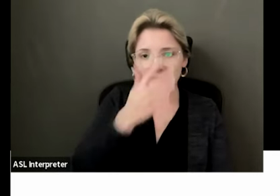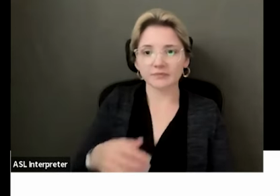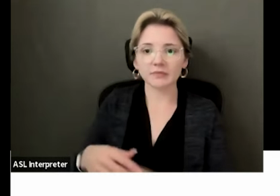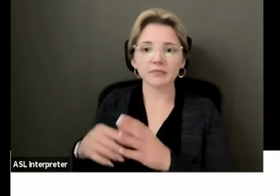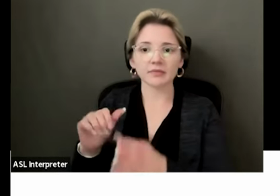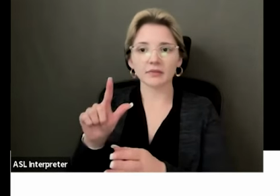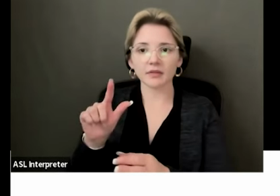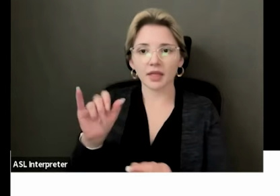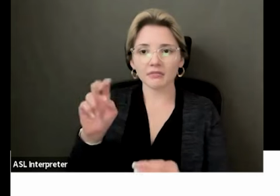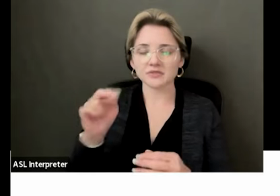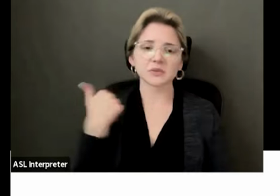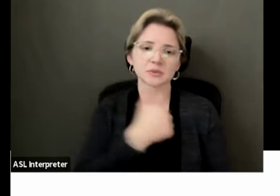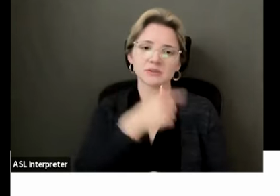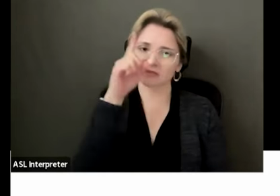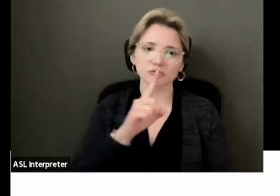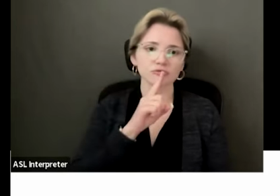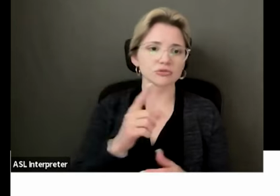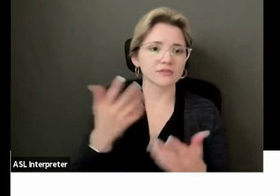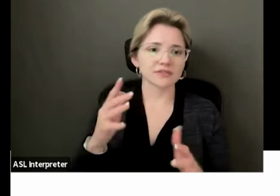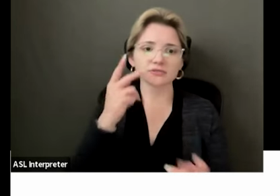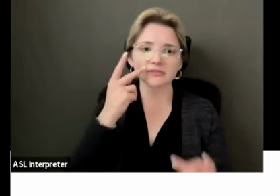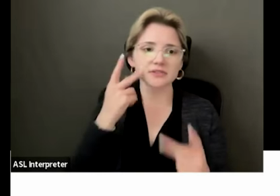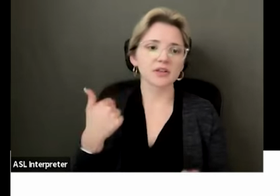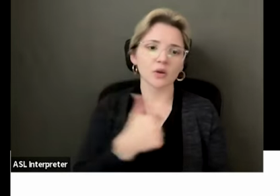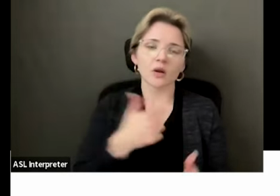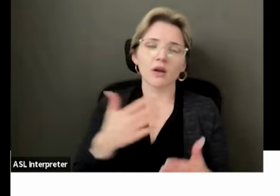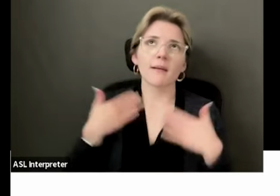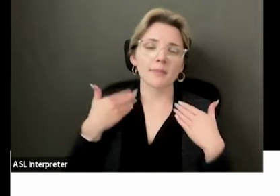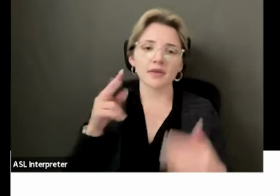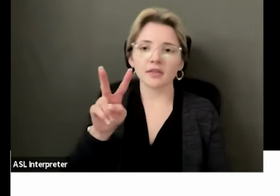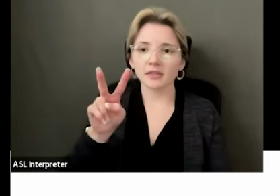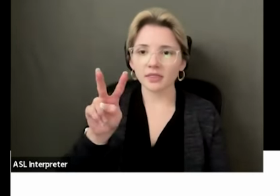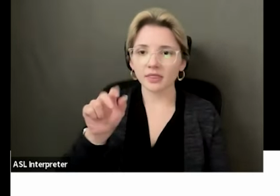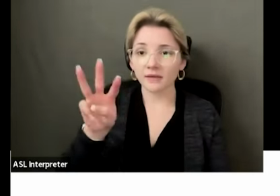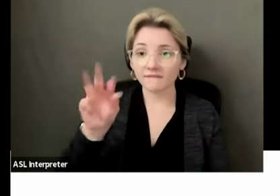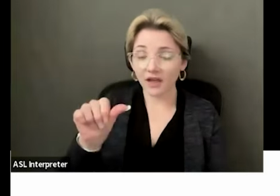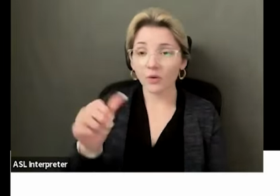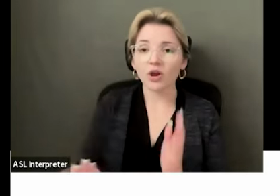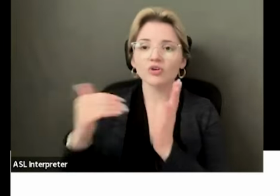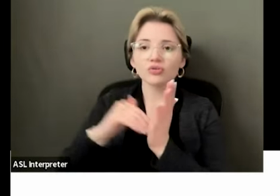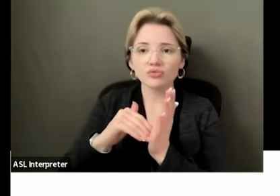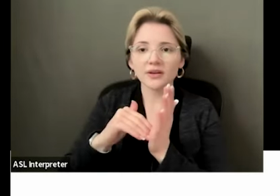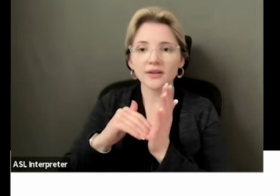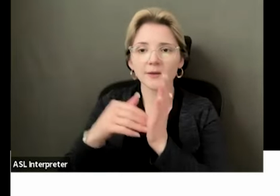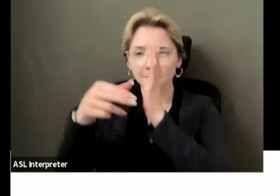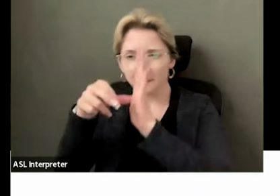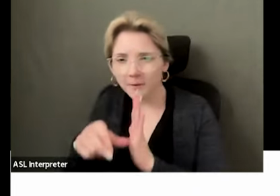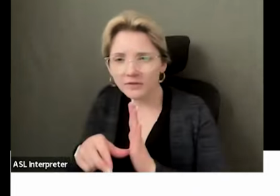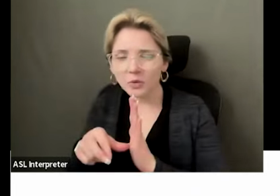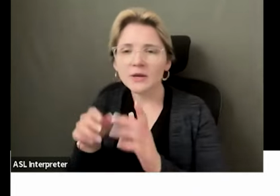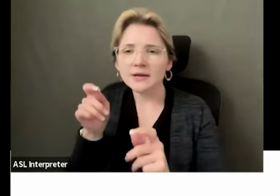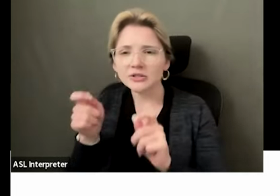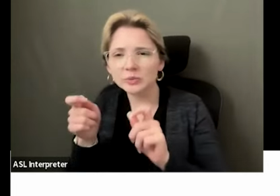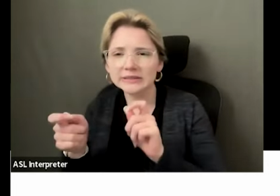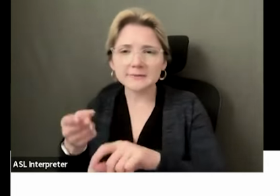seen, we're so happy that VAWA is something that gets reauthorized because it means it can continue to grow